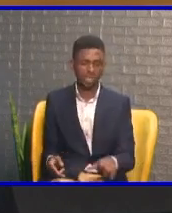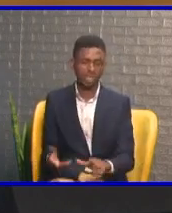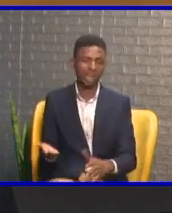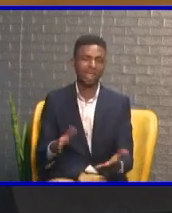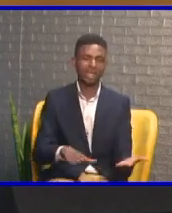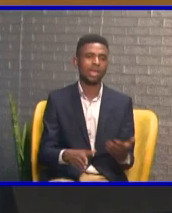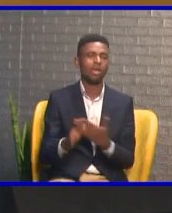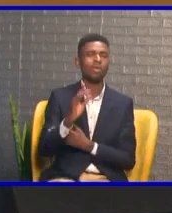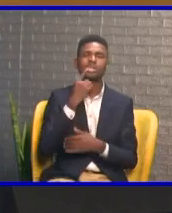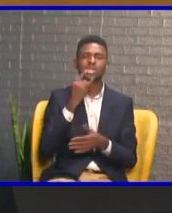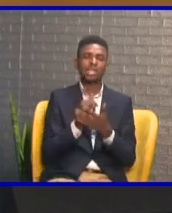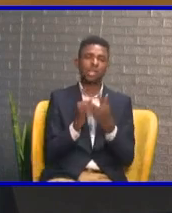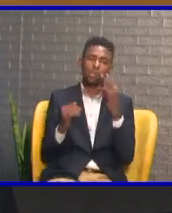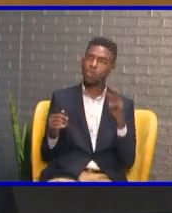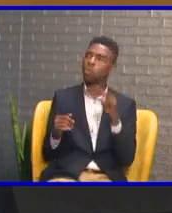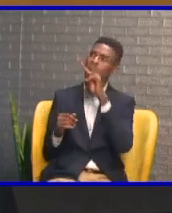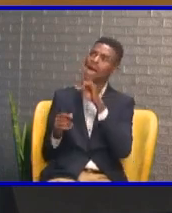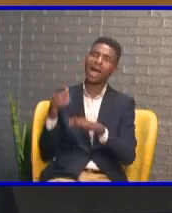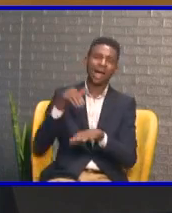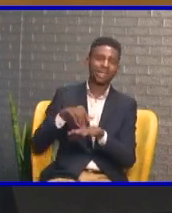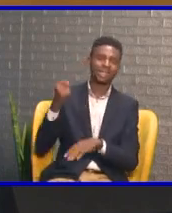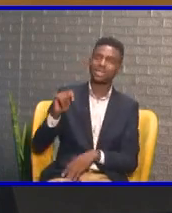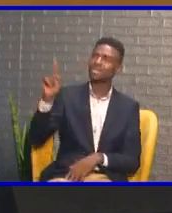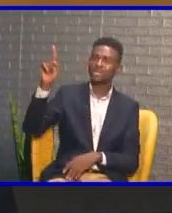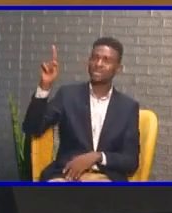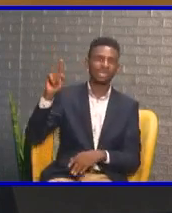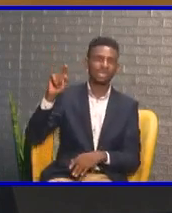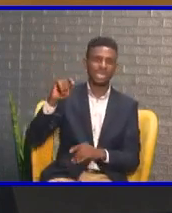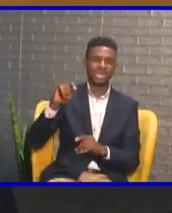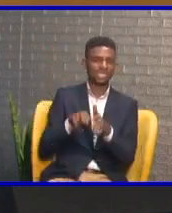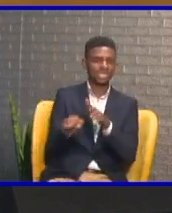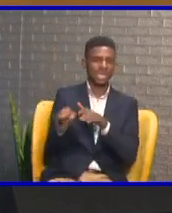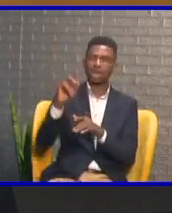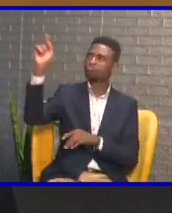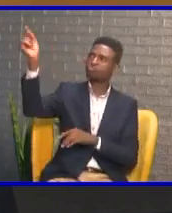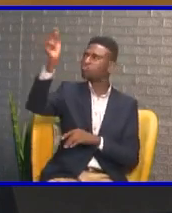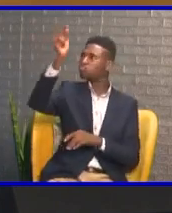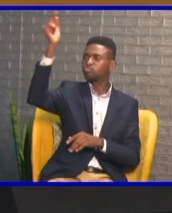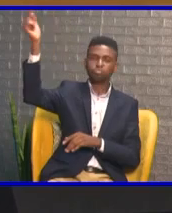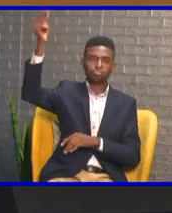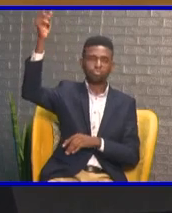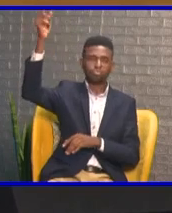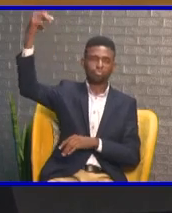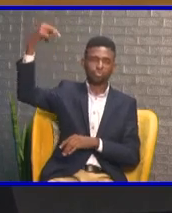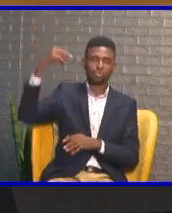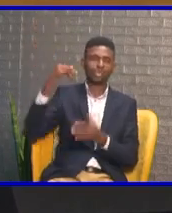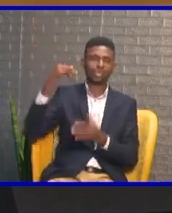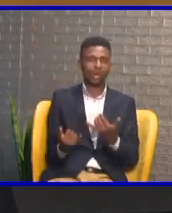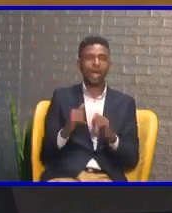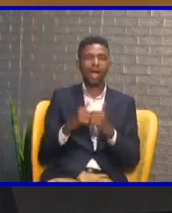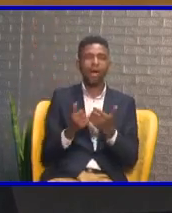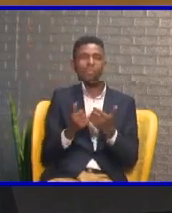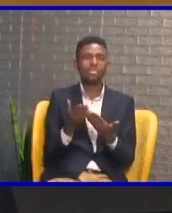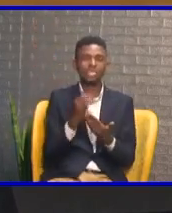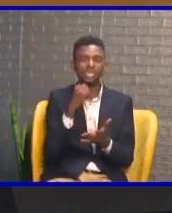at that judged serpent and you will live. Question, how easy is it to